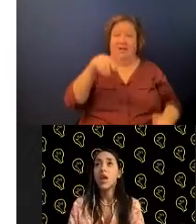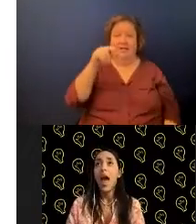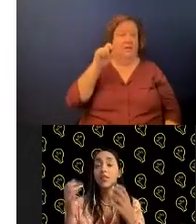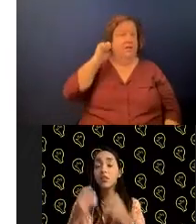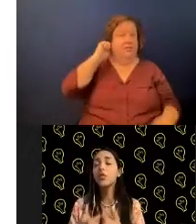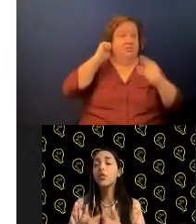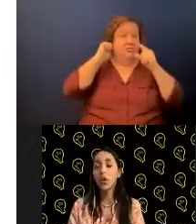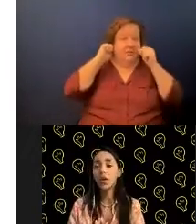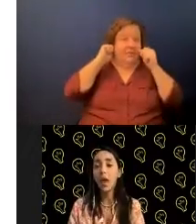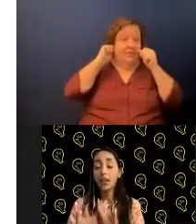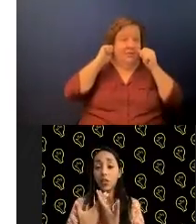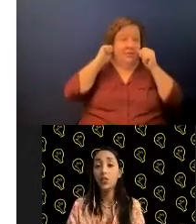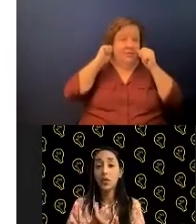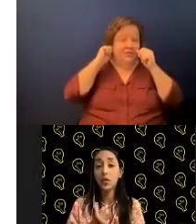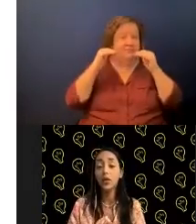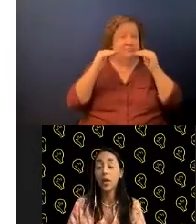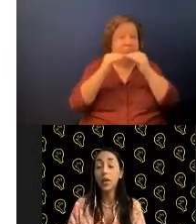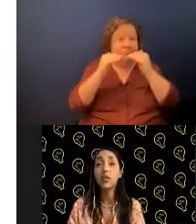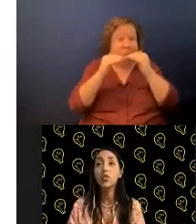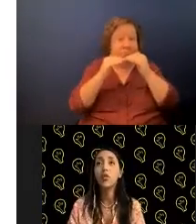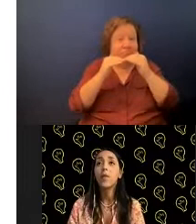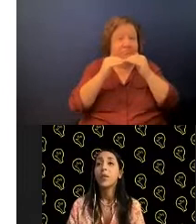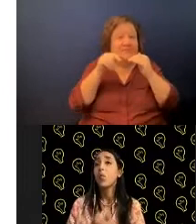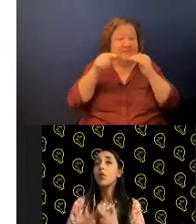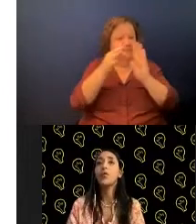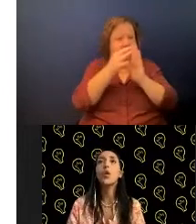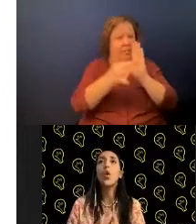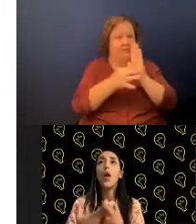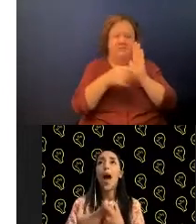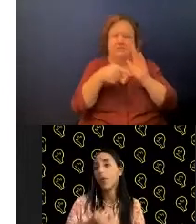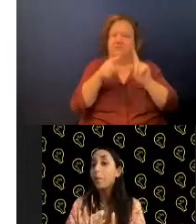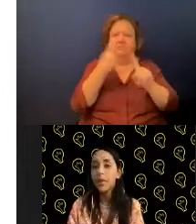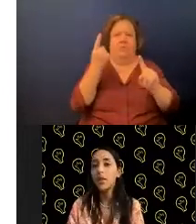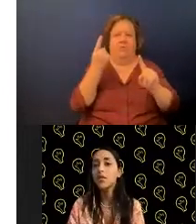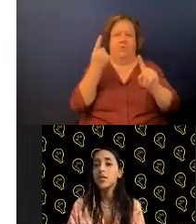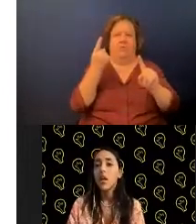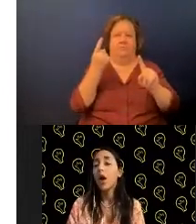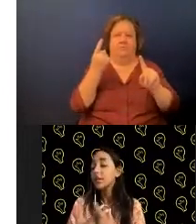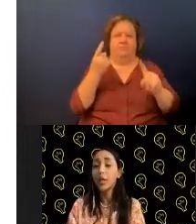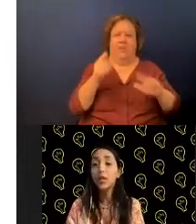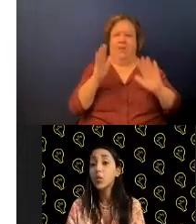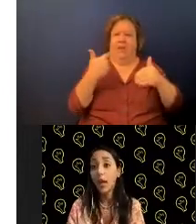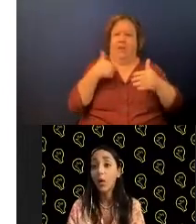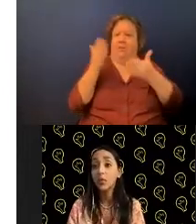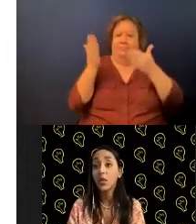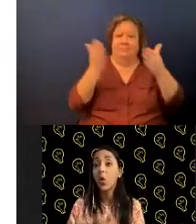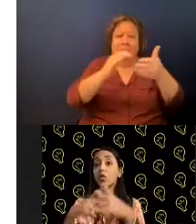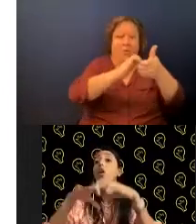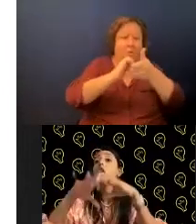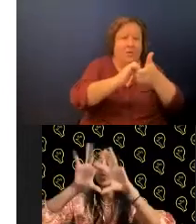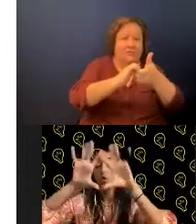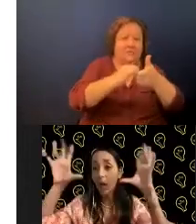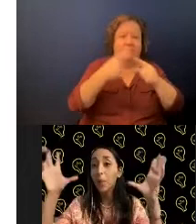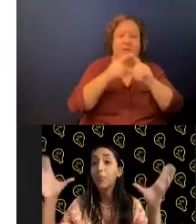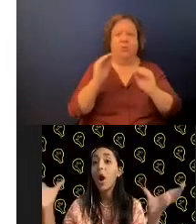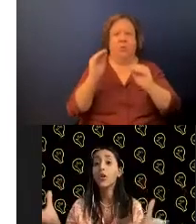implementations. As a youth serving and a youth-led organization, we feel our opinions are taken into account in order